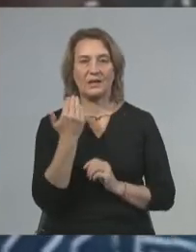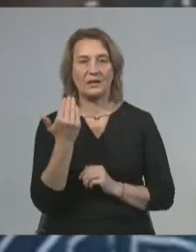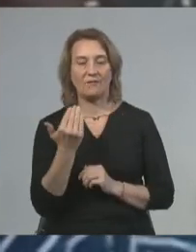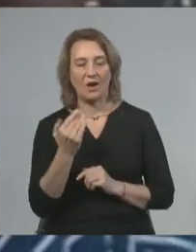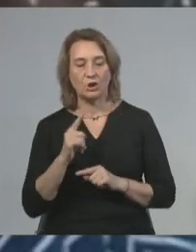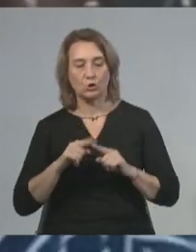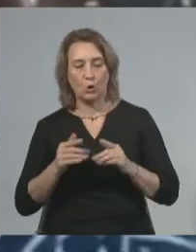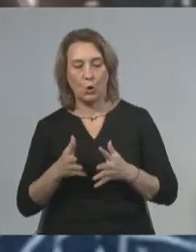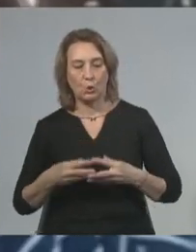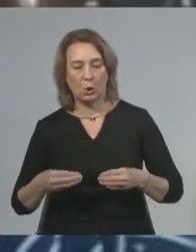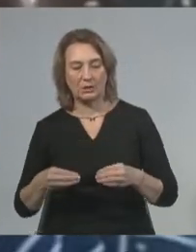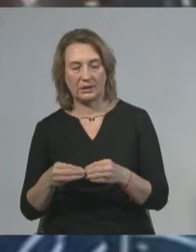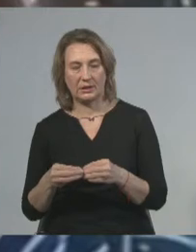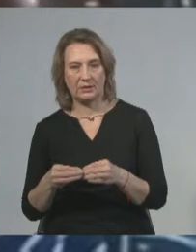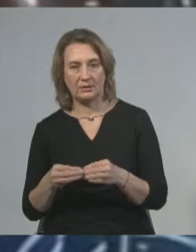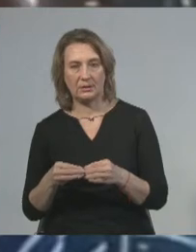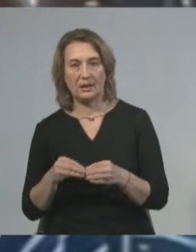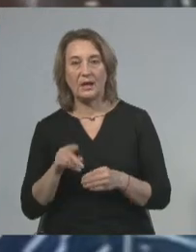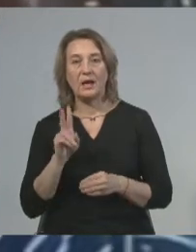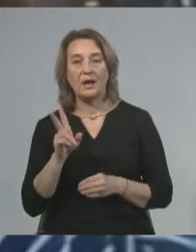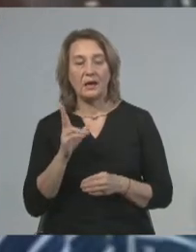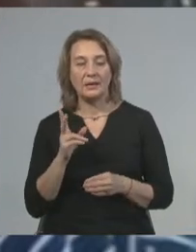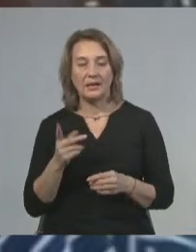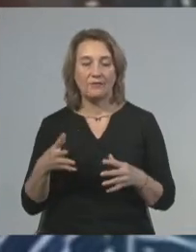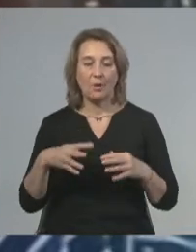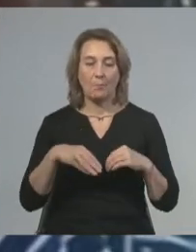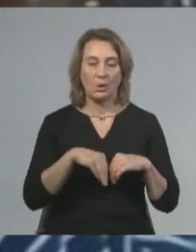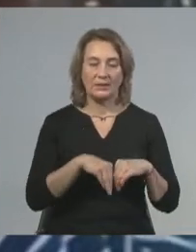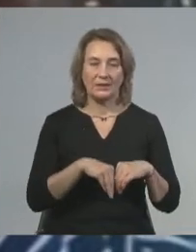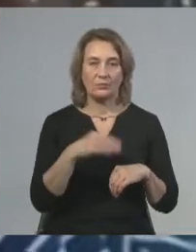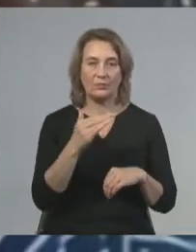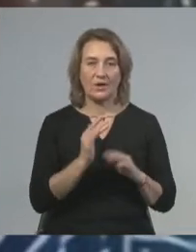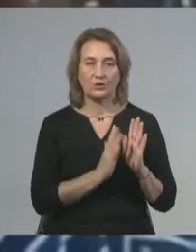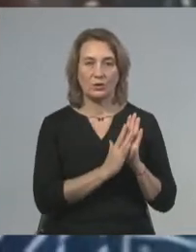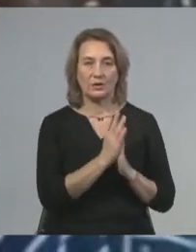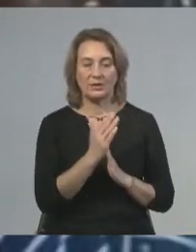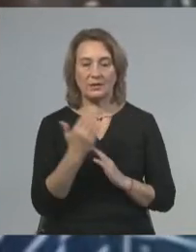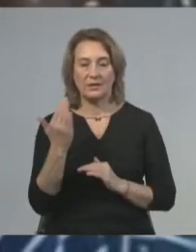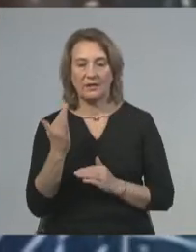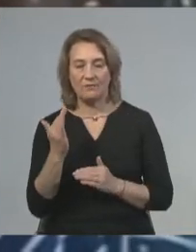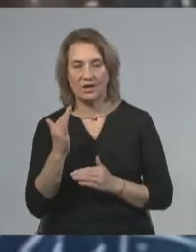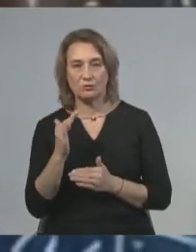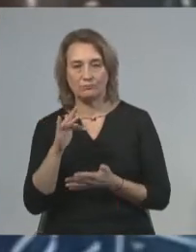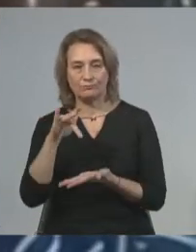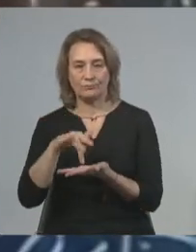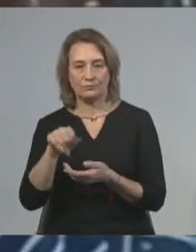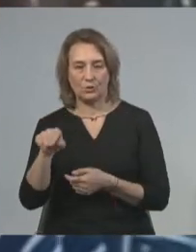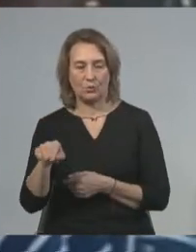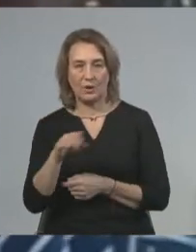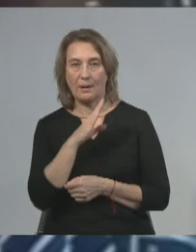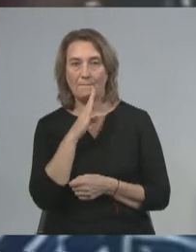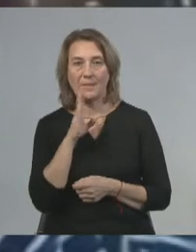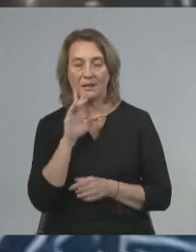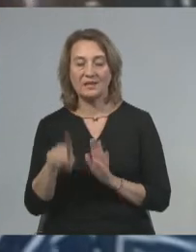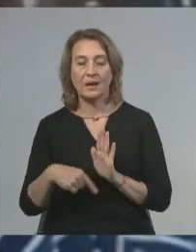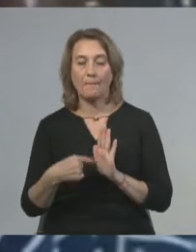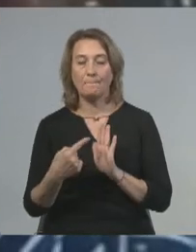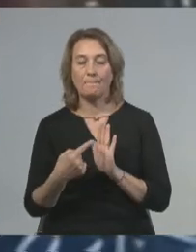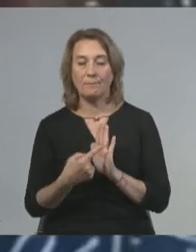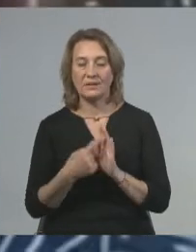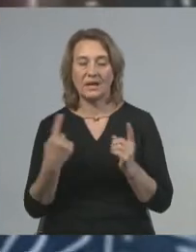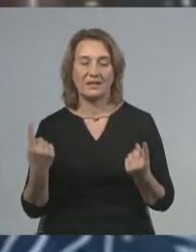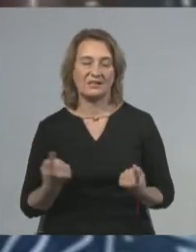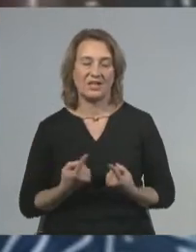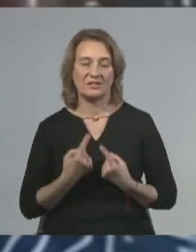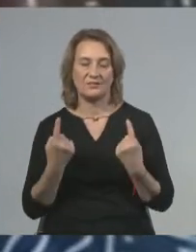you're a mother uh these kind of questions are never being being given to my male colleagues it's